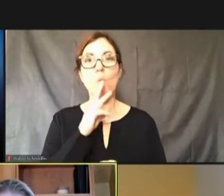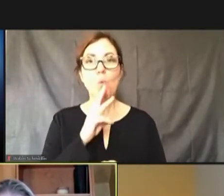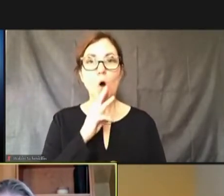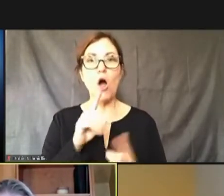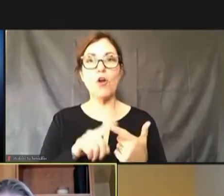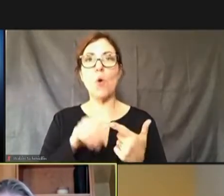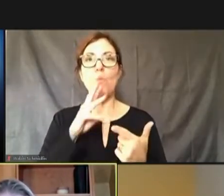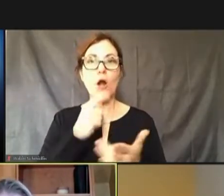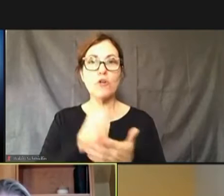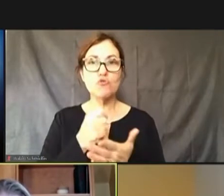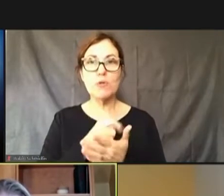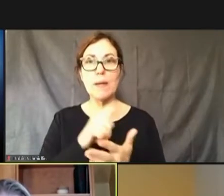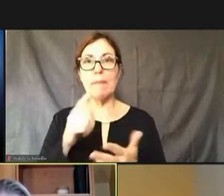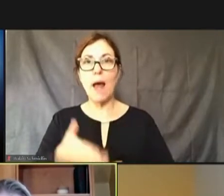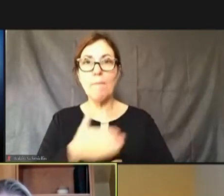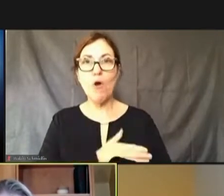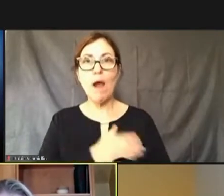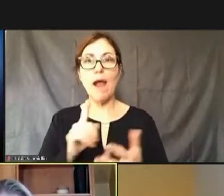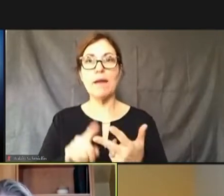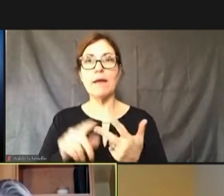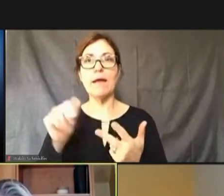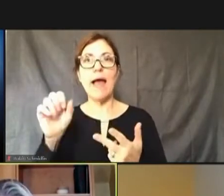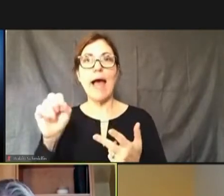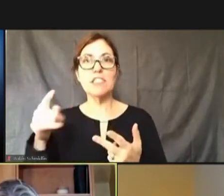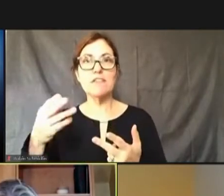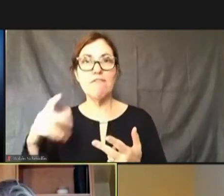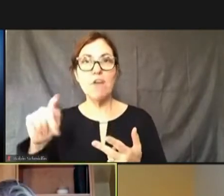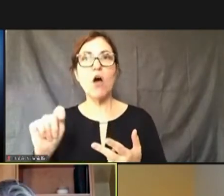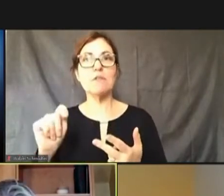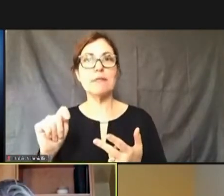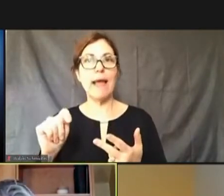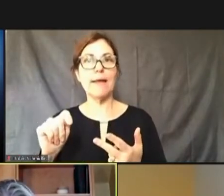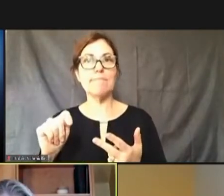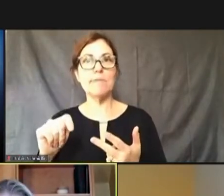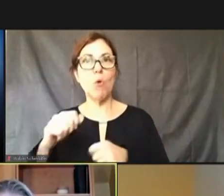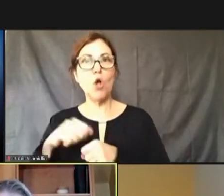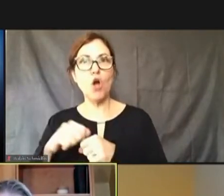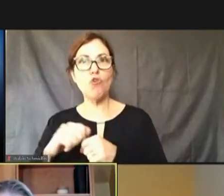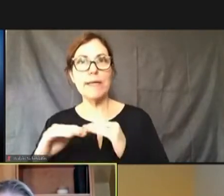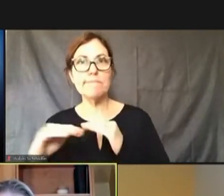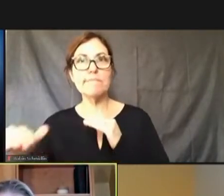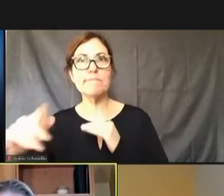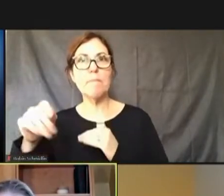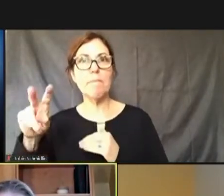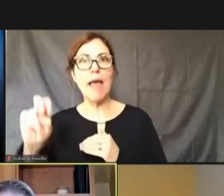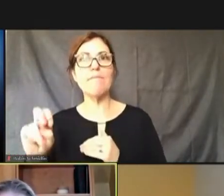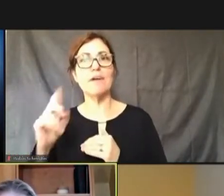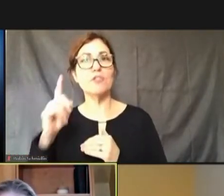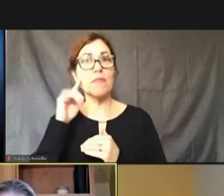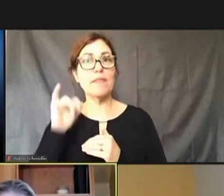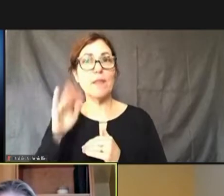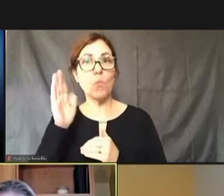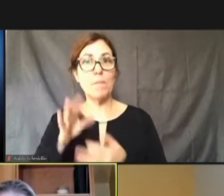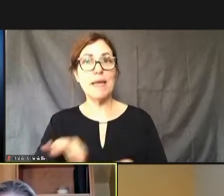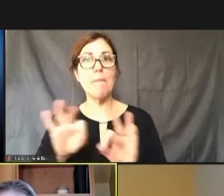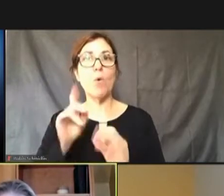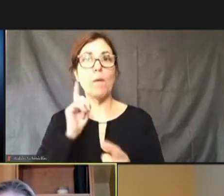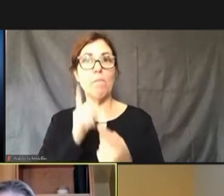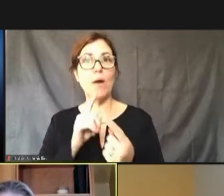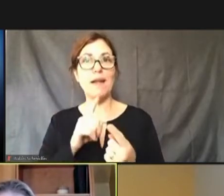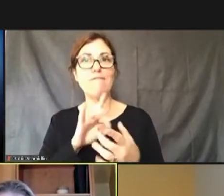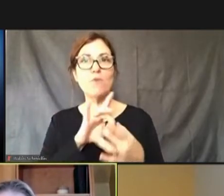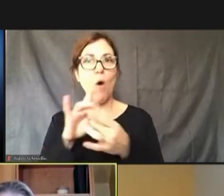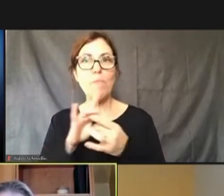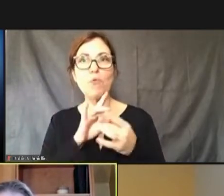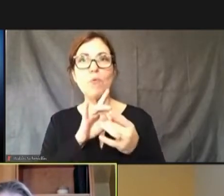to asphalt and concrete paving. So I think that's going to be a critical point of cooperation among different entities as